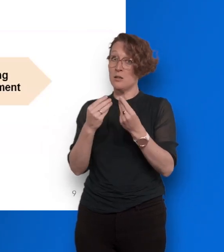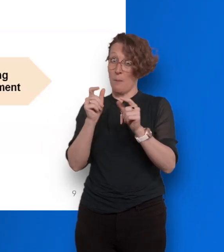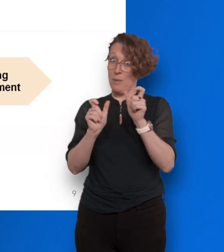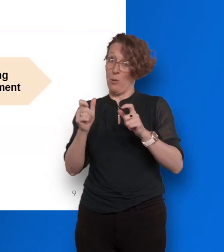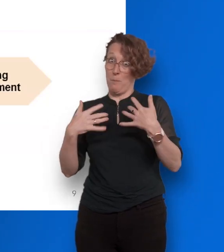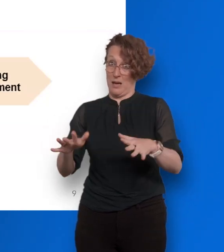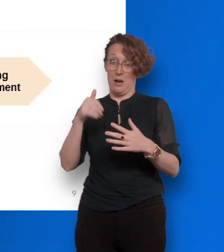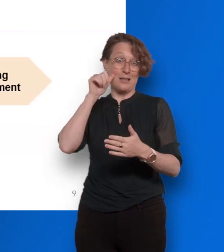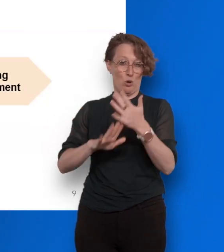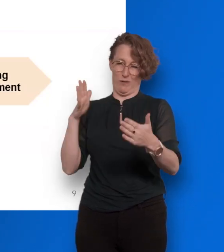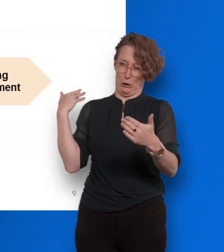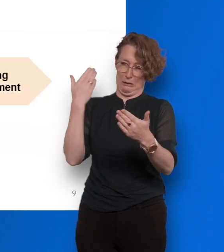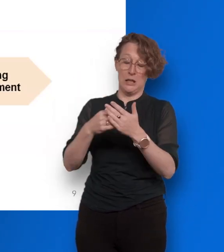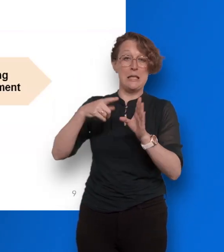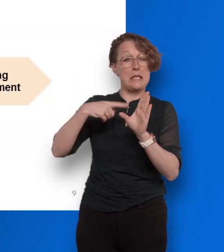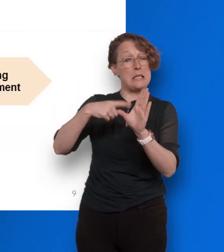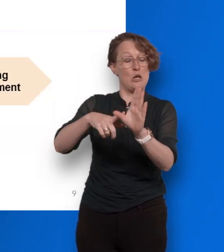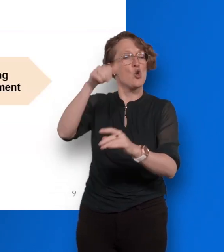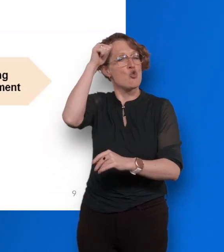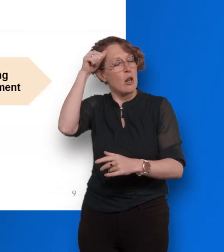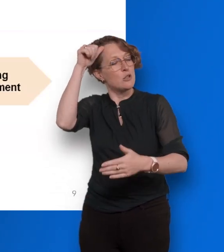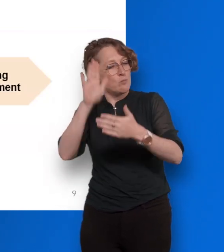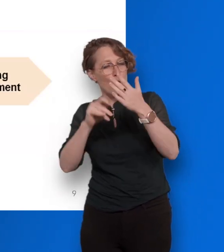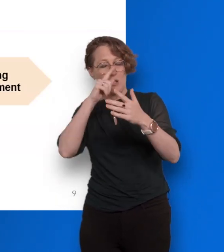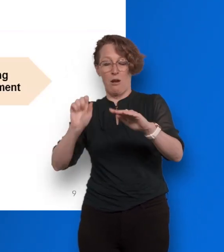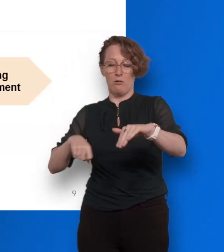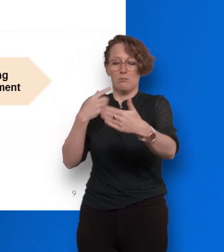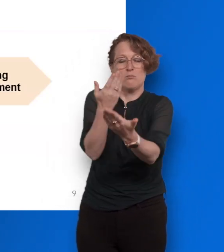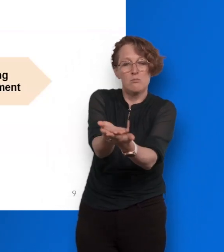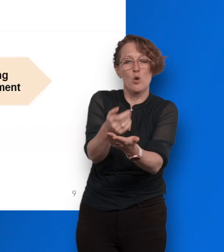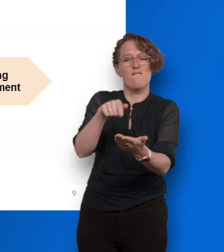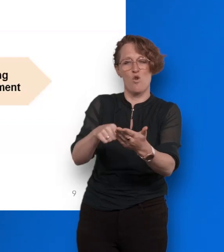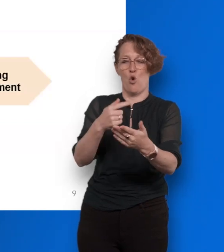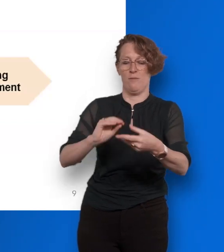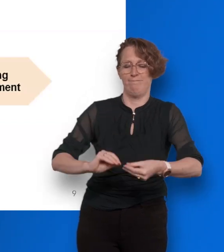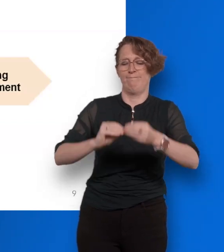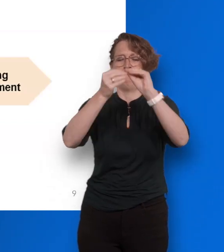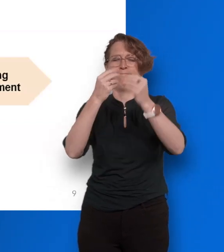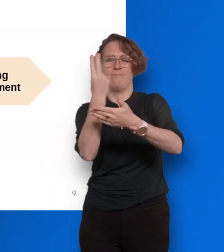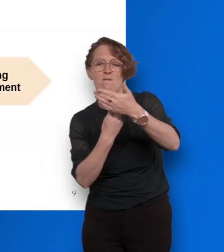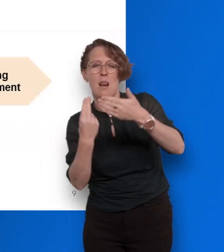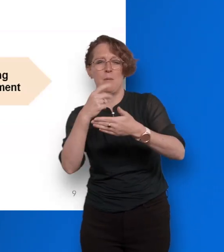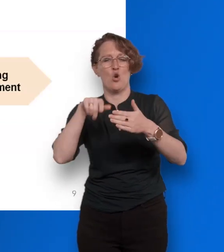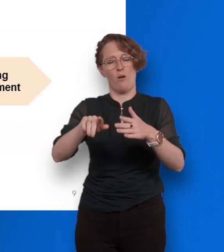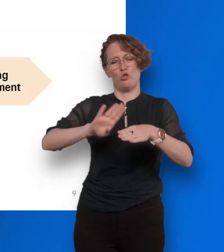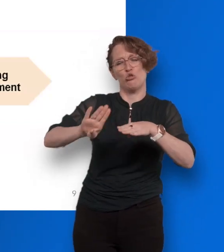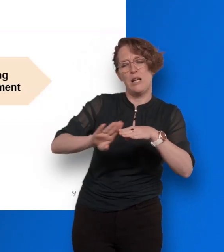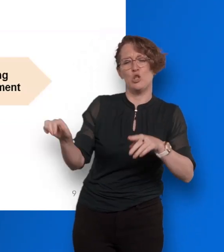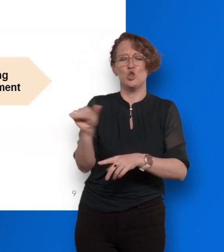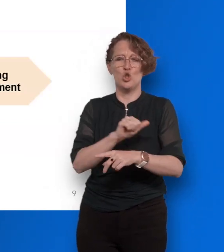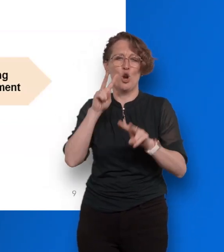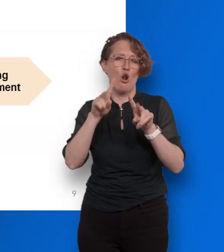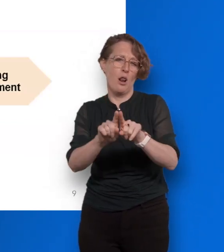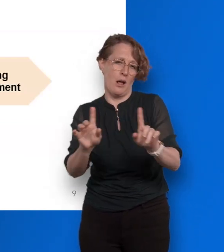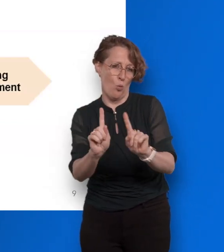many years, and will have that knowledge and experience that they can bring to the sort of development of what this training content could look